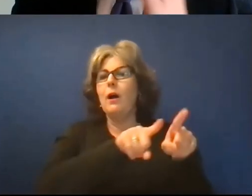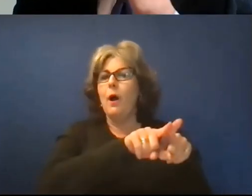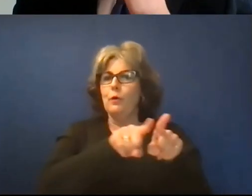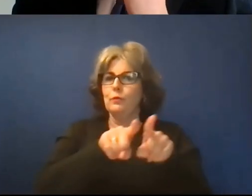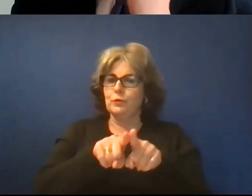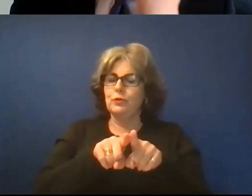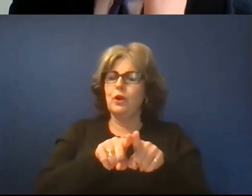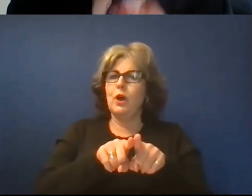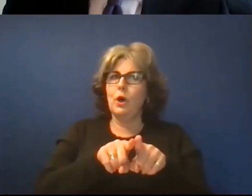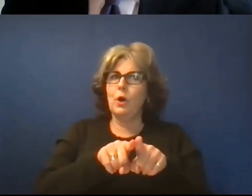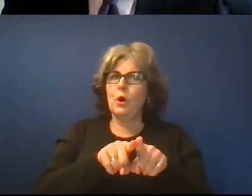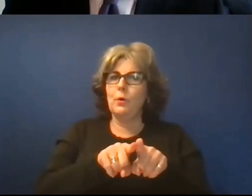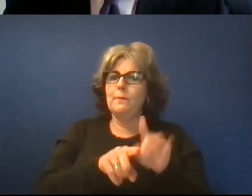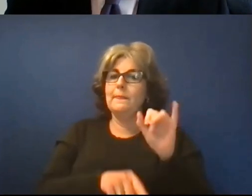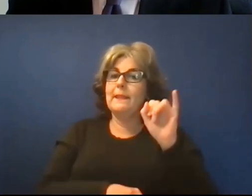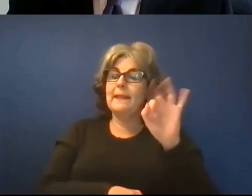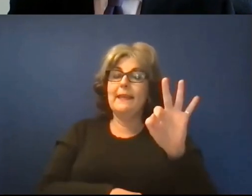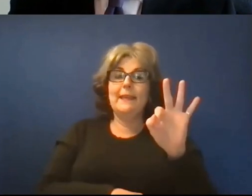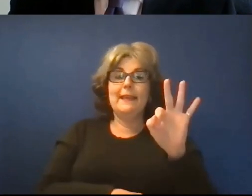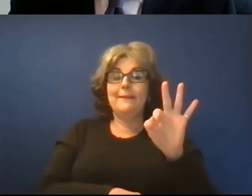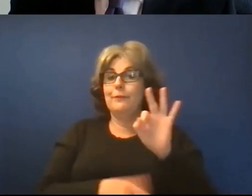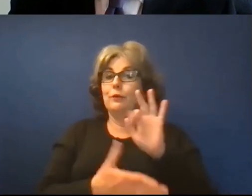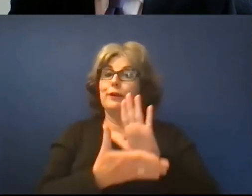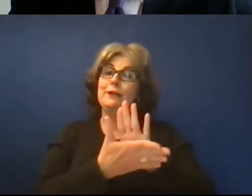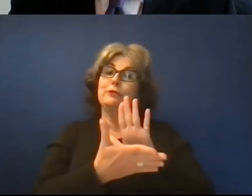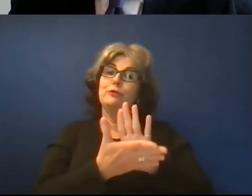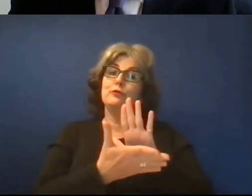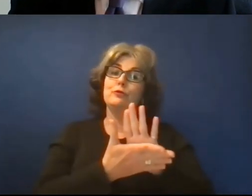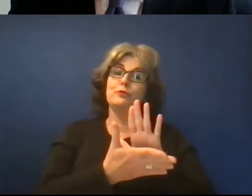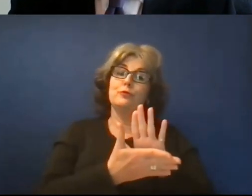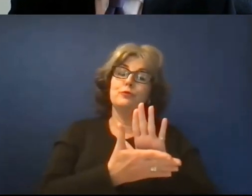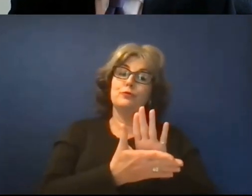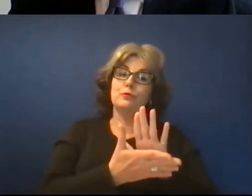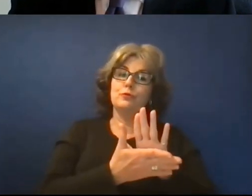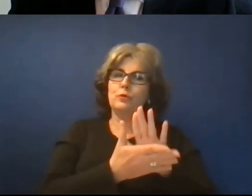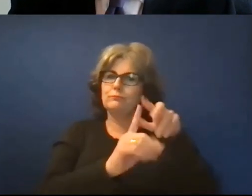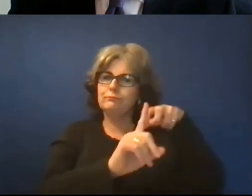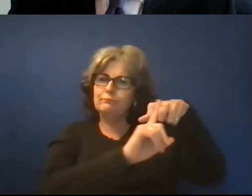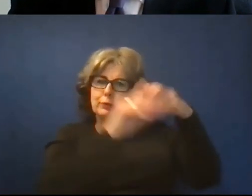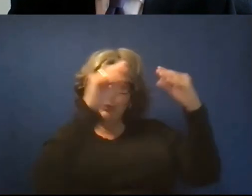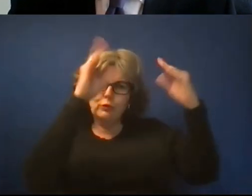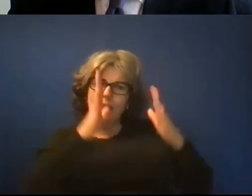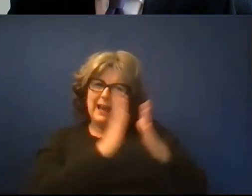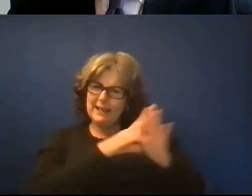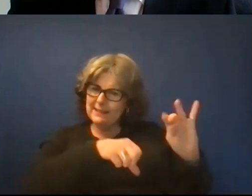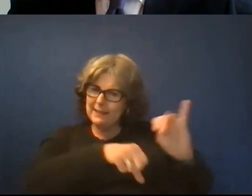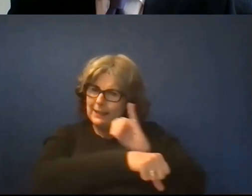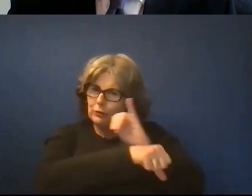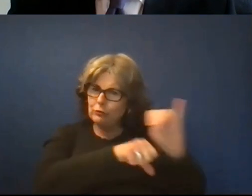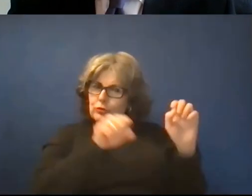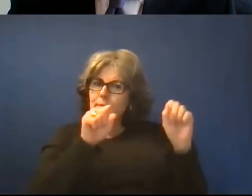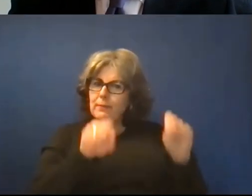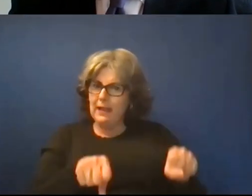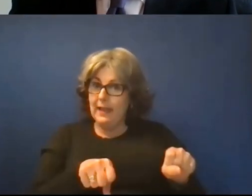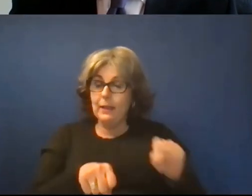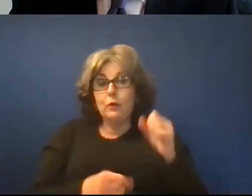helps, especially if you're in school, to get with your instructor to see if you can do an internship